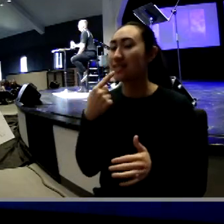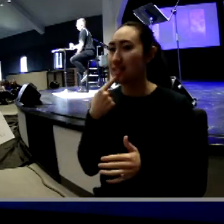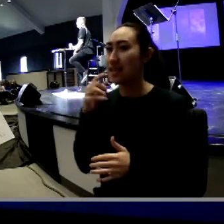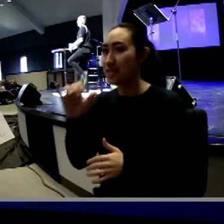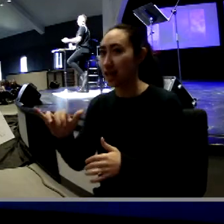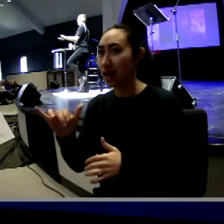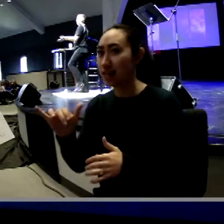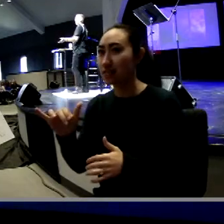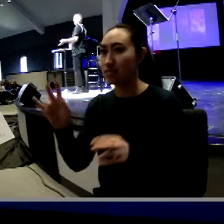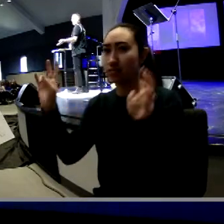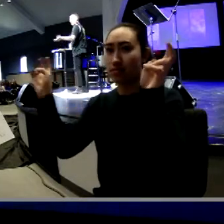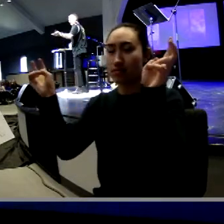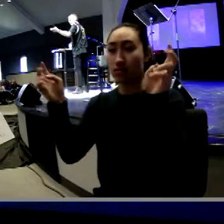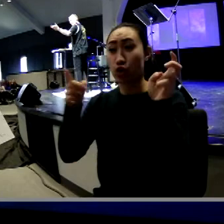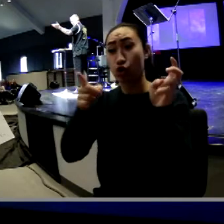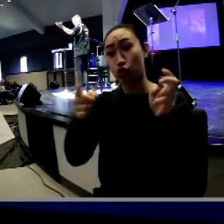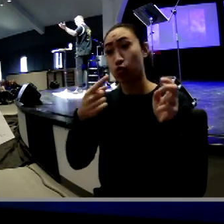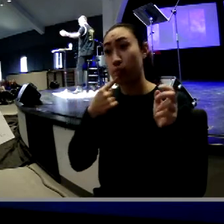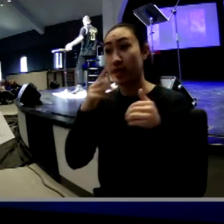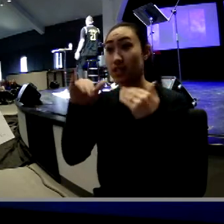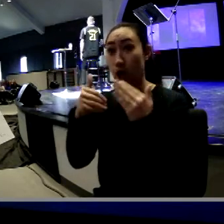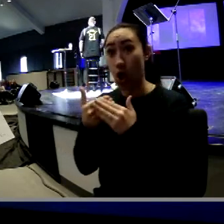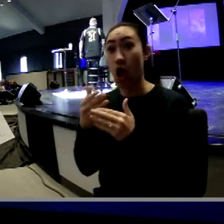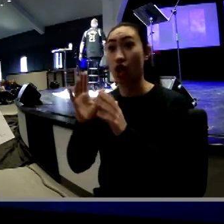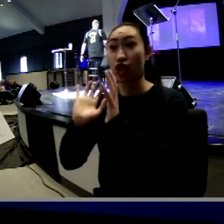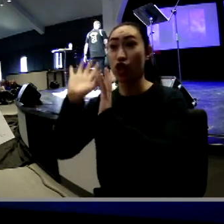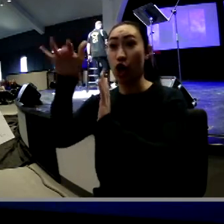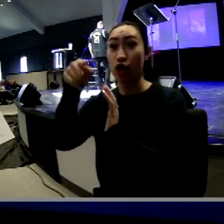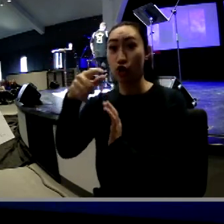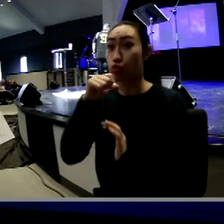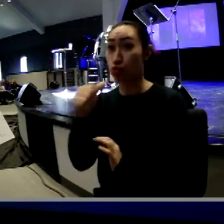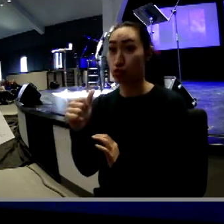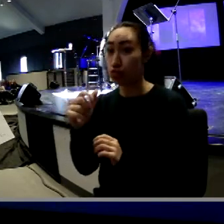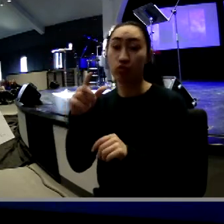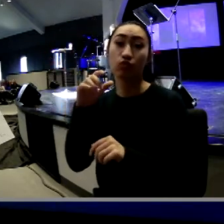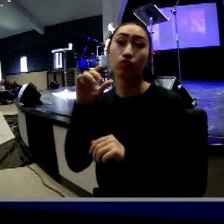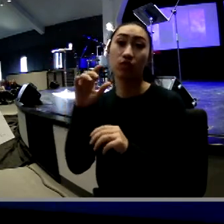You send me these posts, like from Facebook, like I care about them.